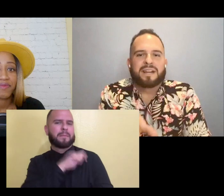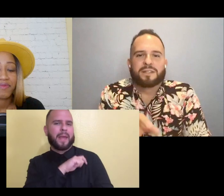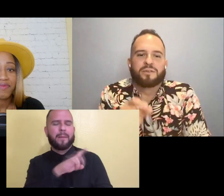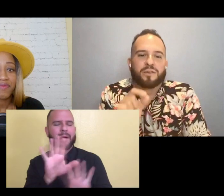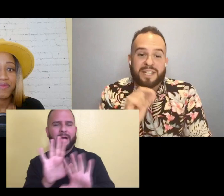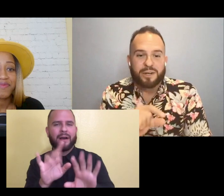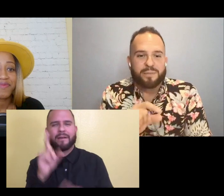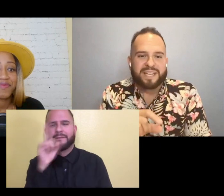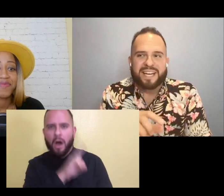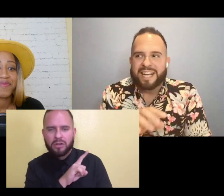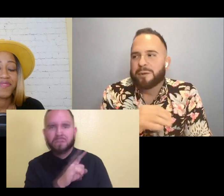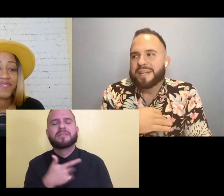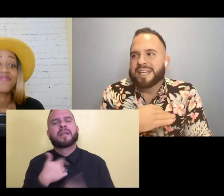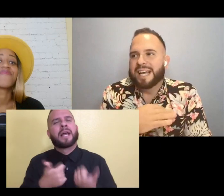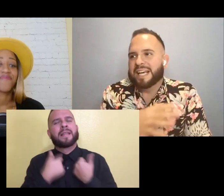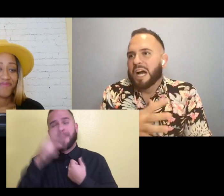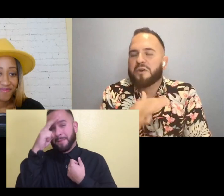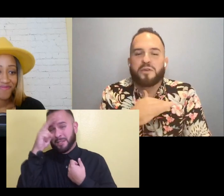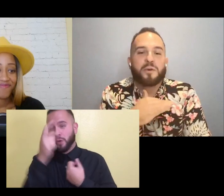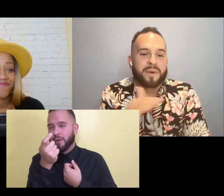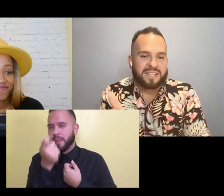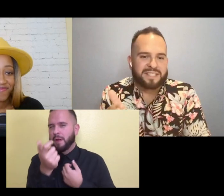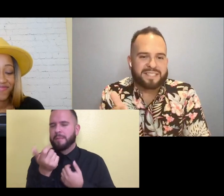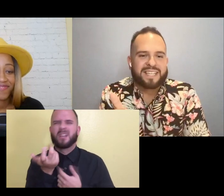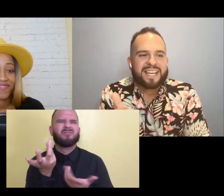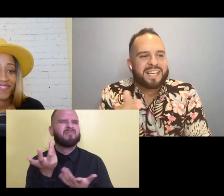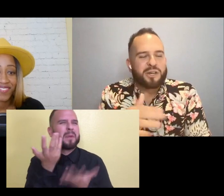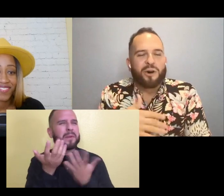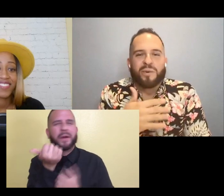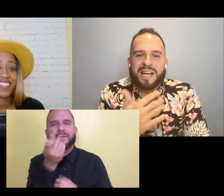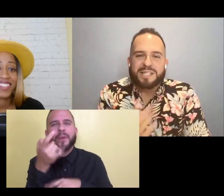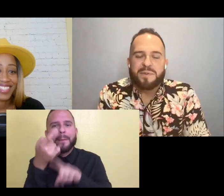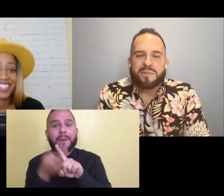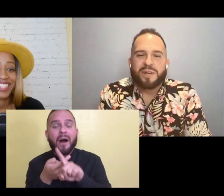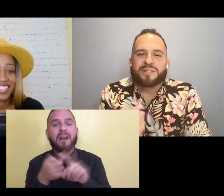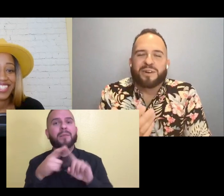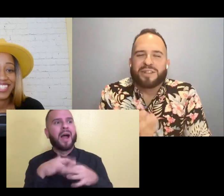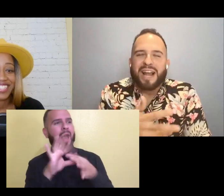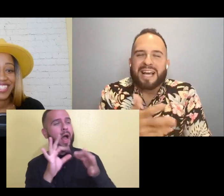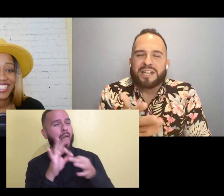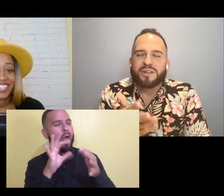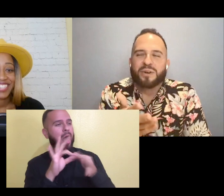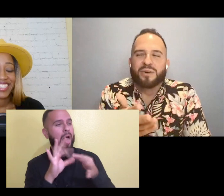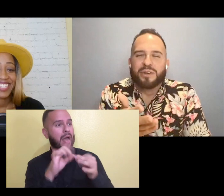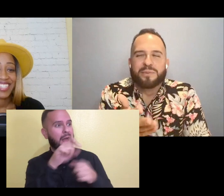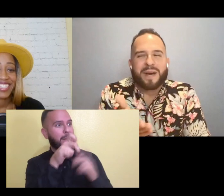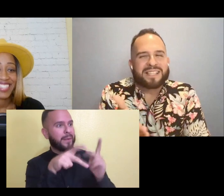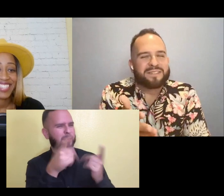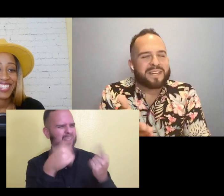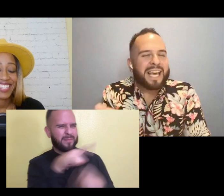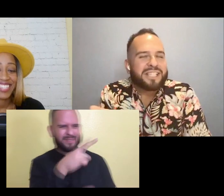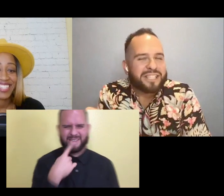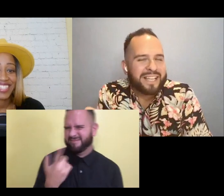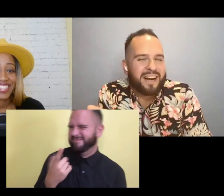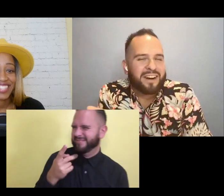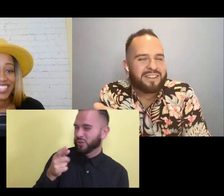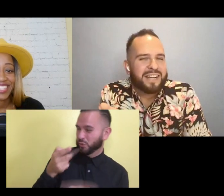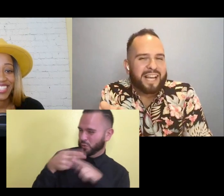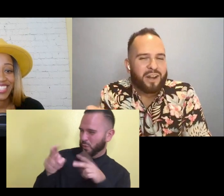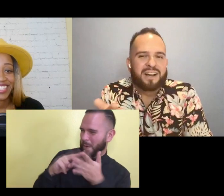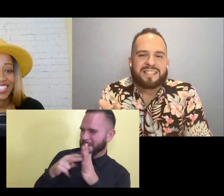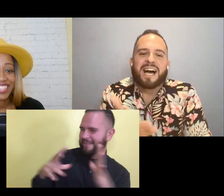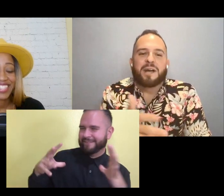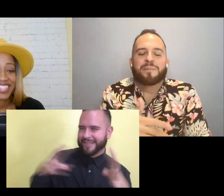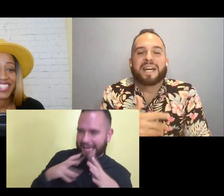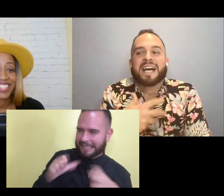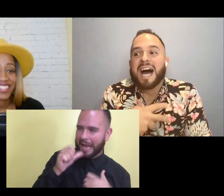lived in Mexico for a little bit, and I mean like a few months. So when I tell people that story, they're like, "So you basically vacation there like